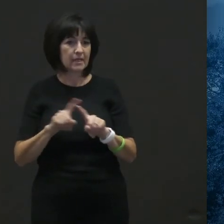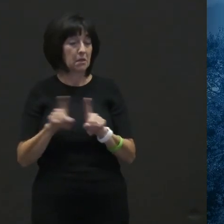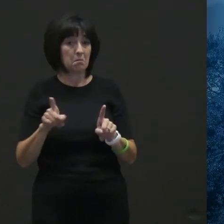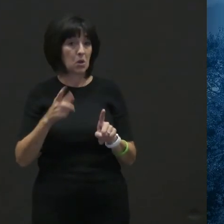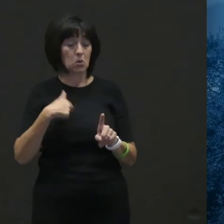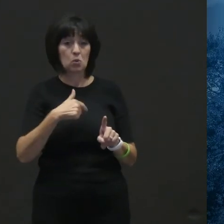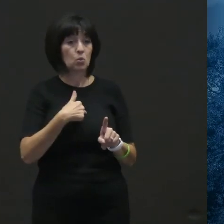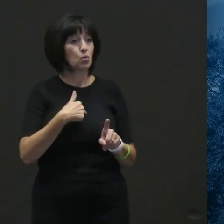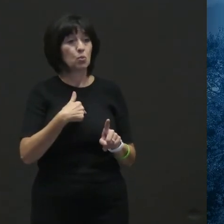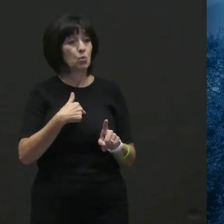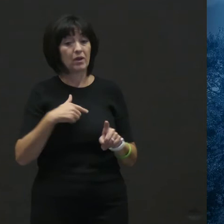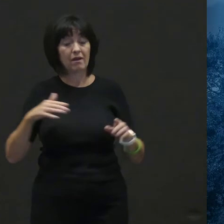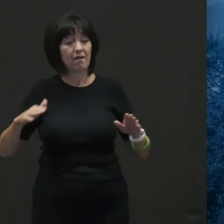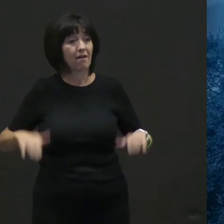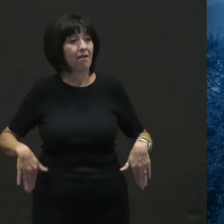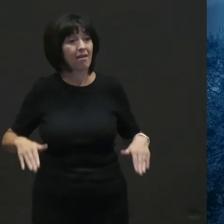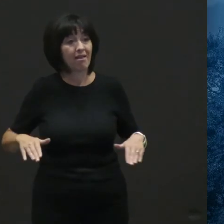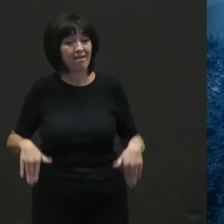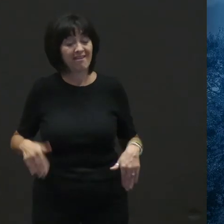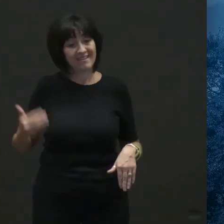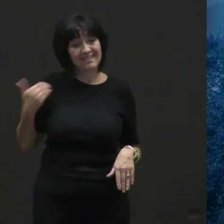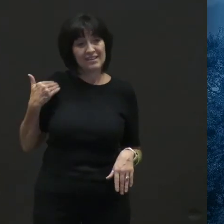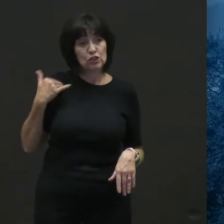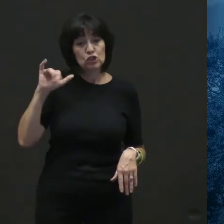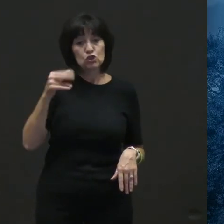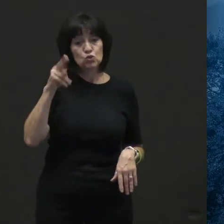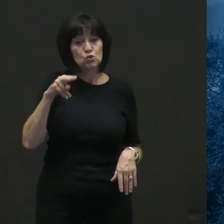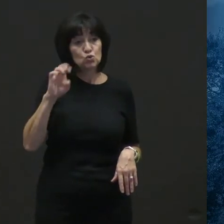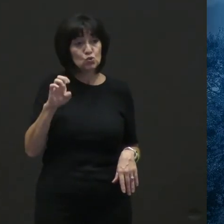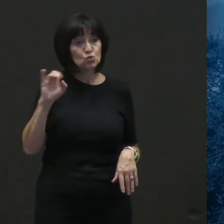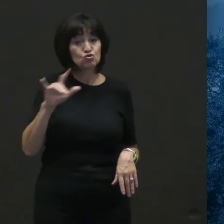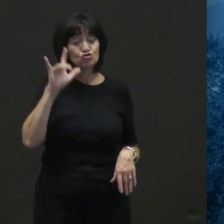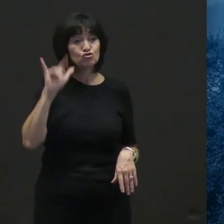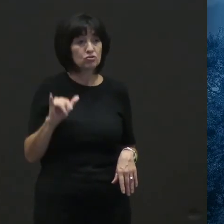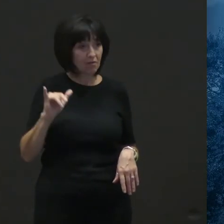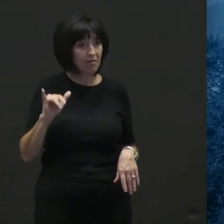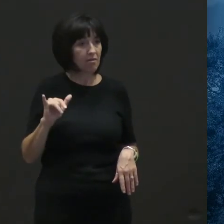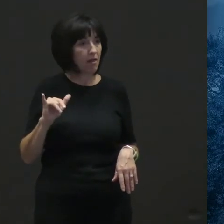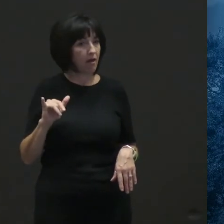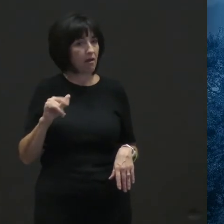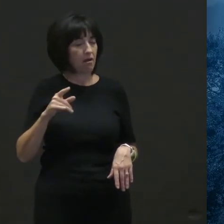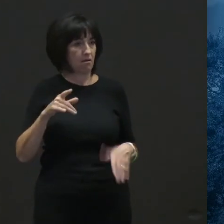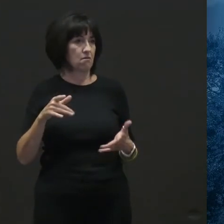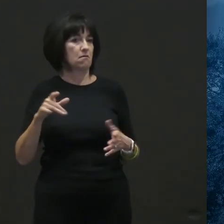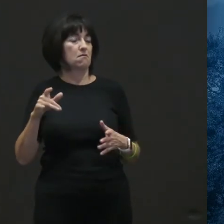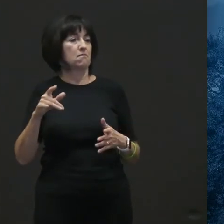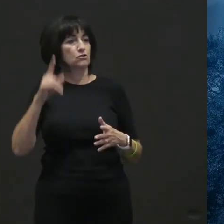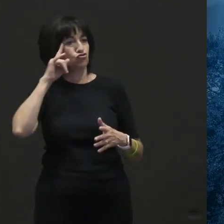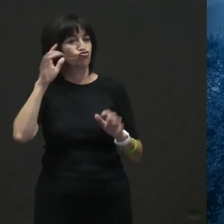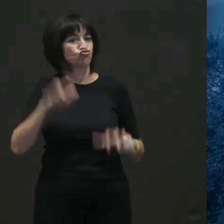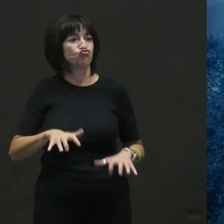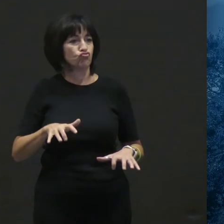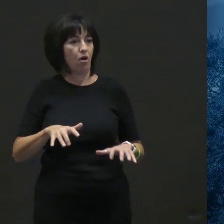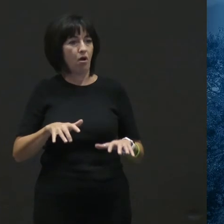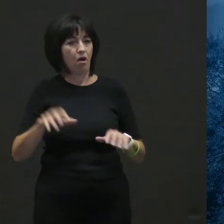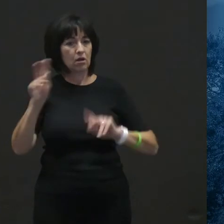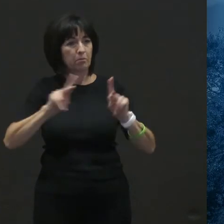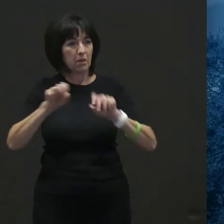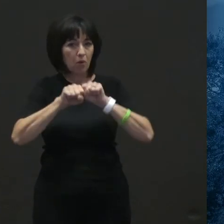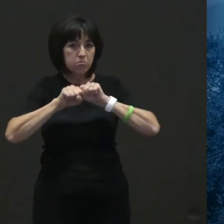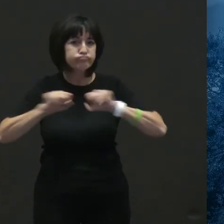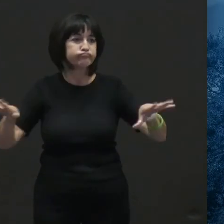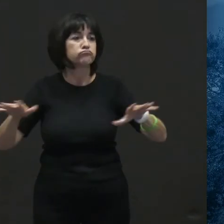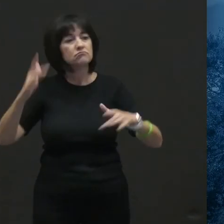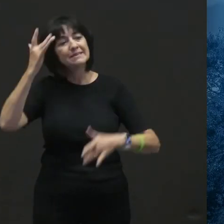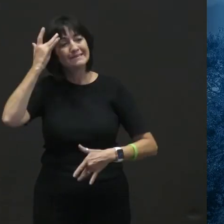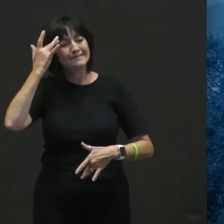has made the front page like we had back in June and July to really get people to, show up in a little faster